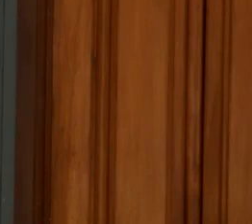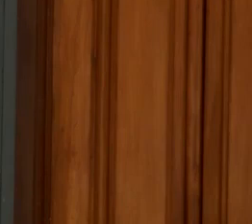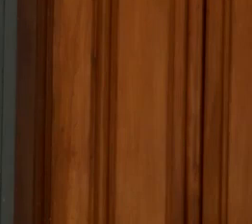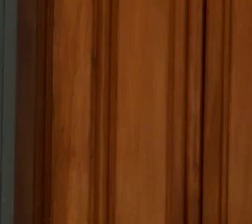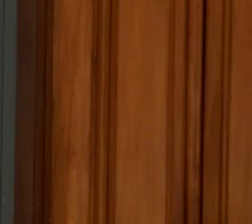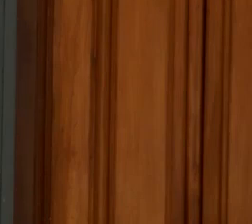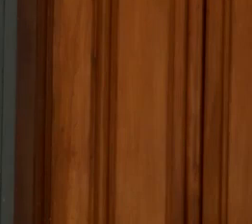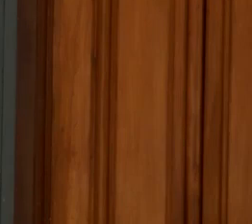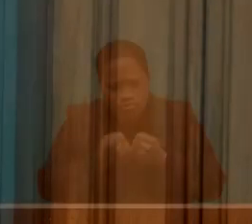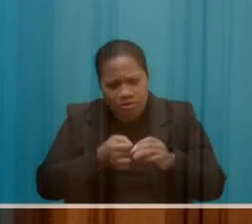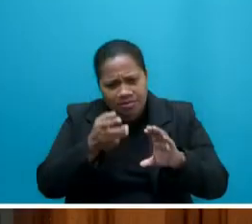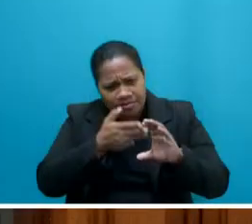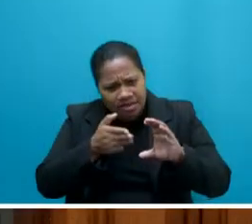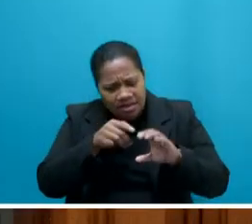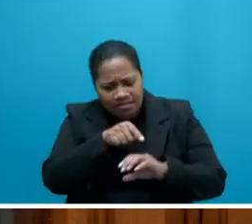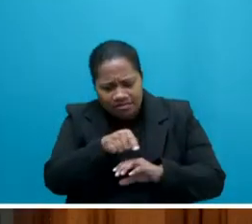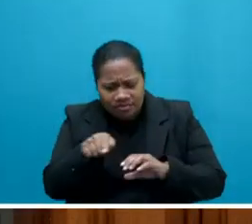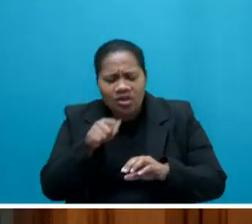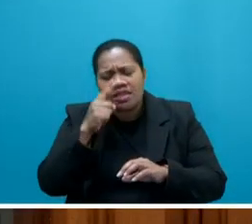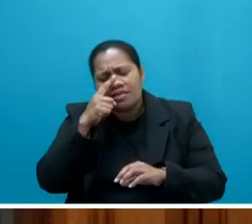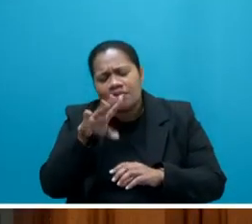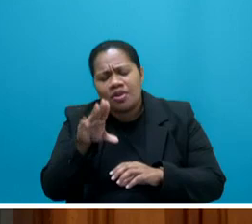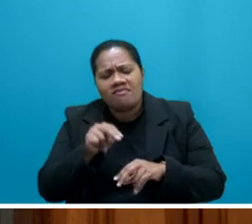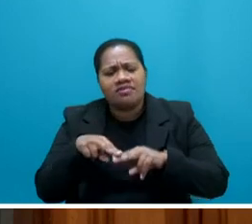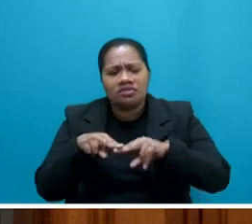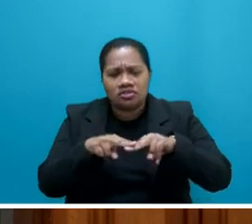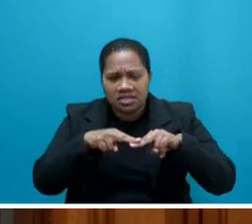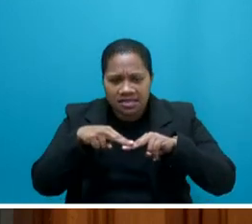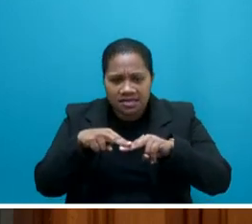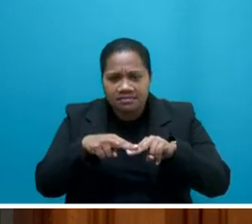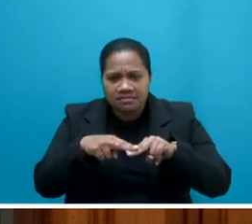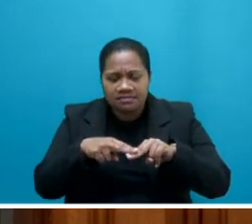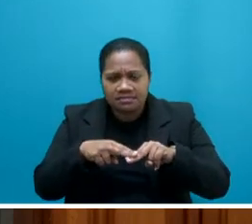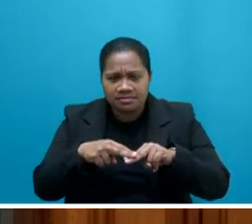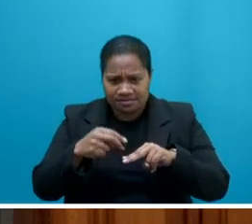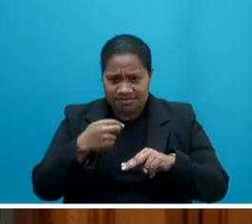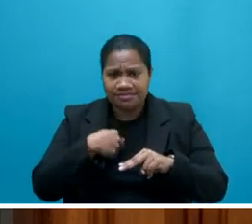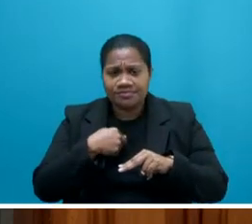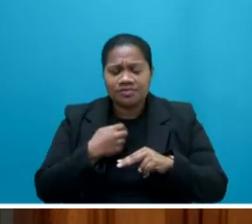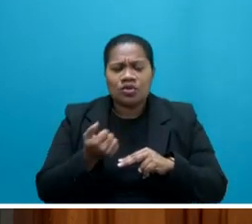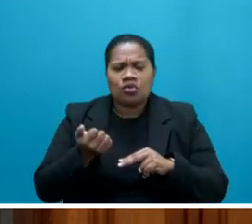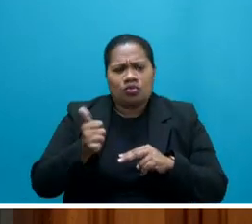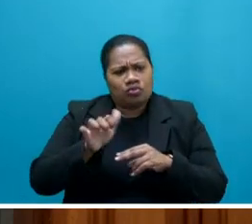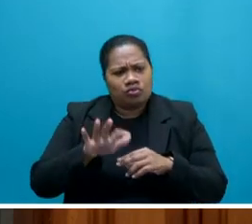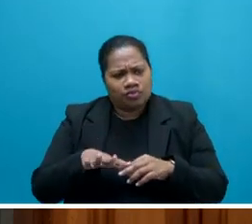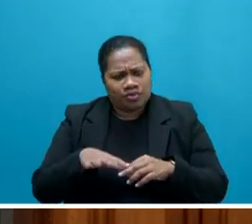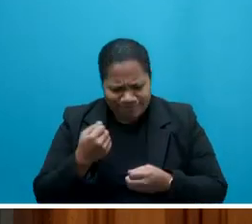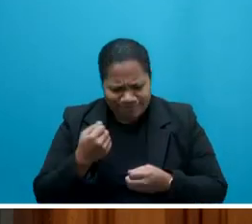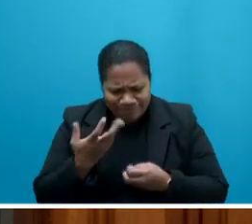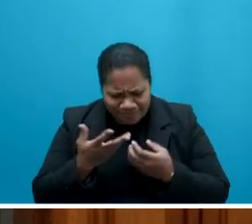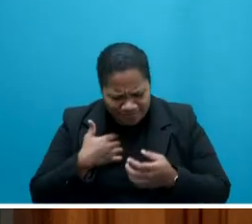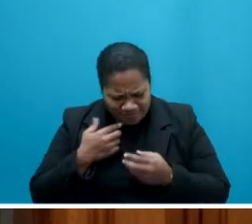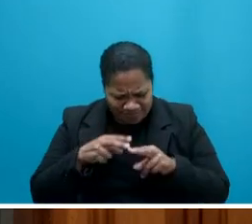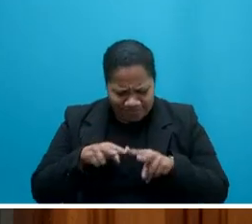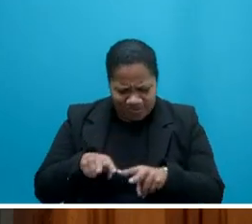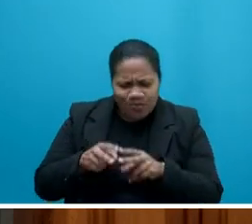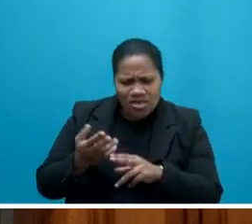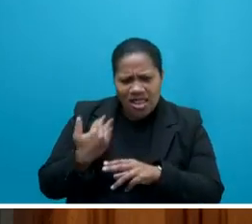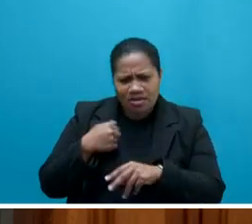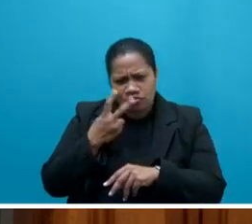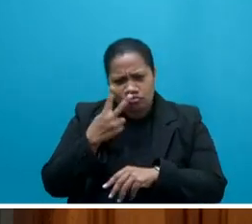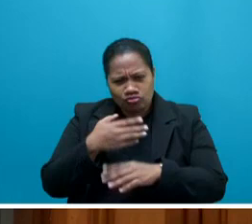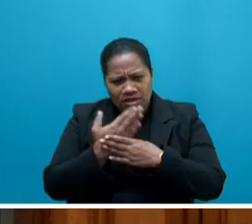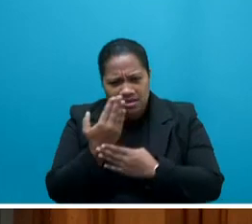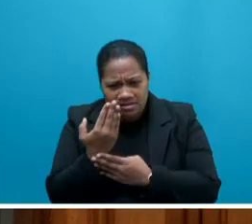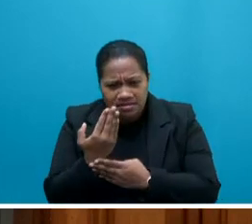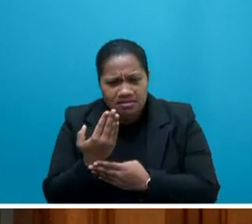platforms to the people of Fiji. I have exercised much restraint in the last 2 days